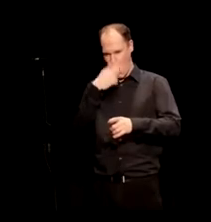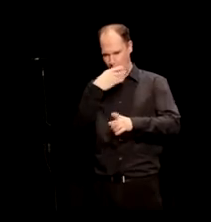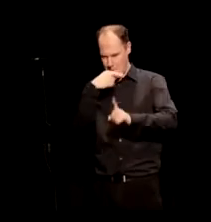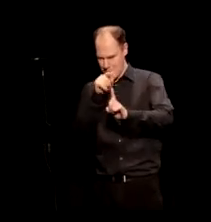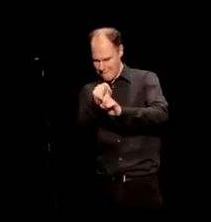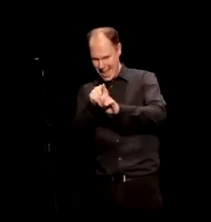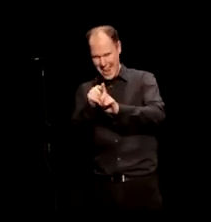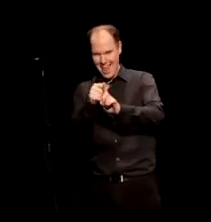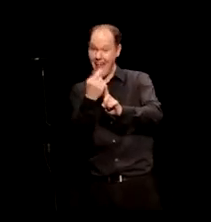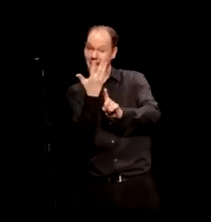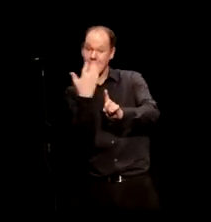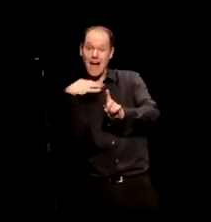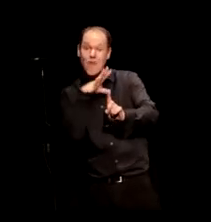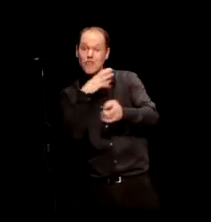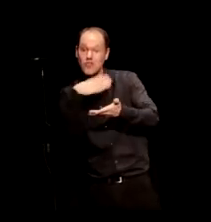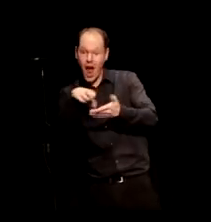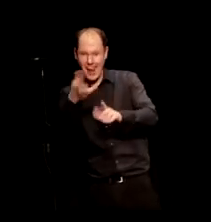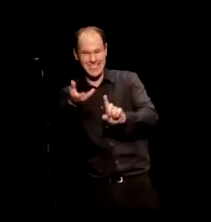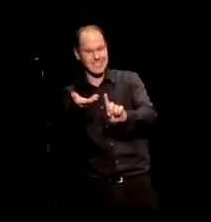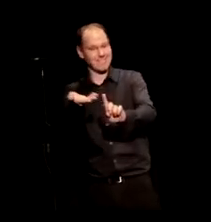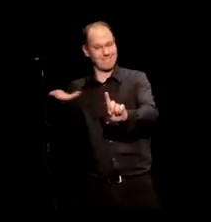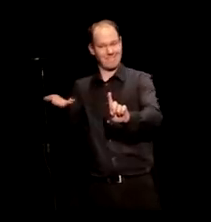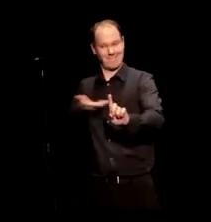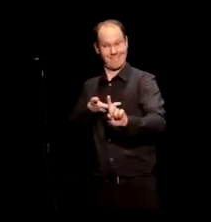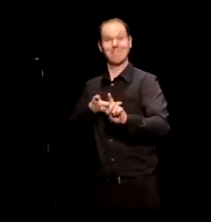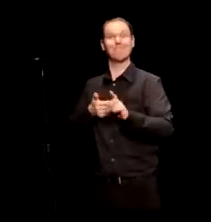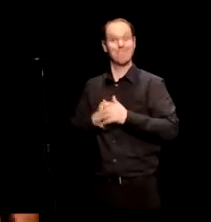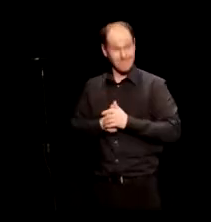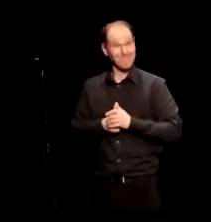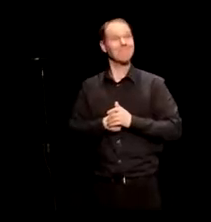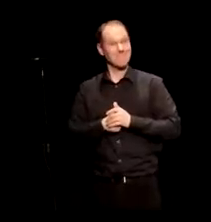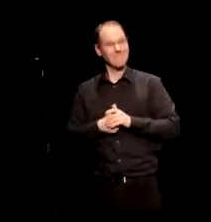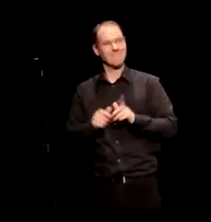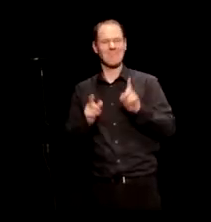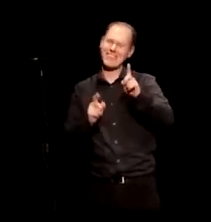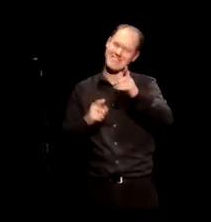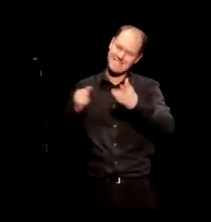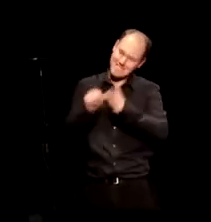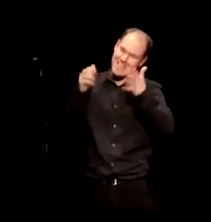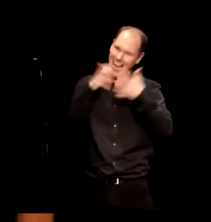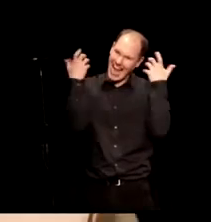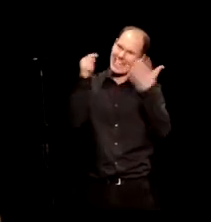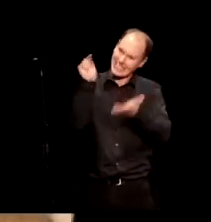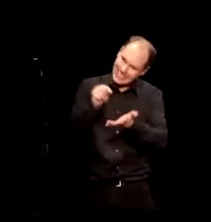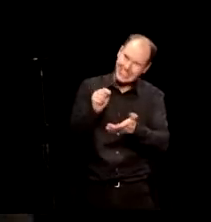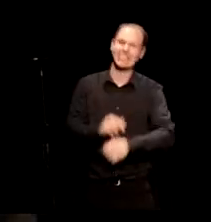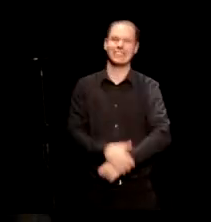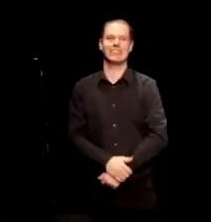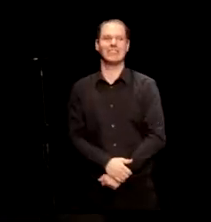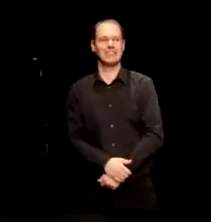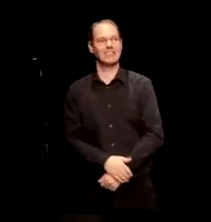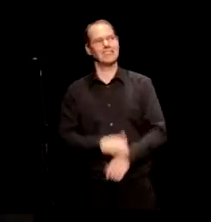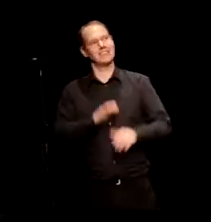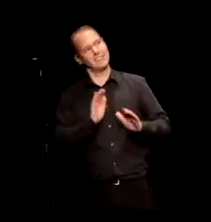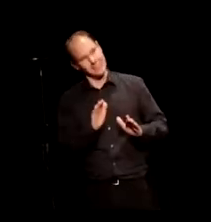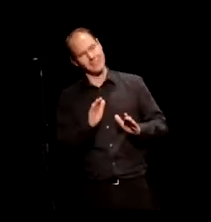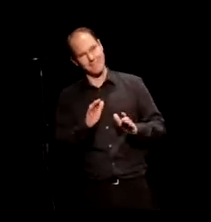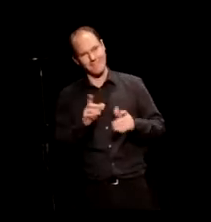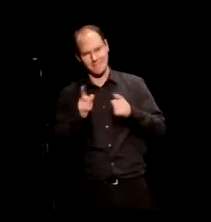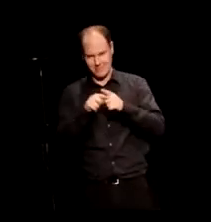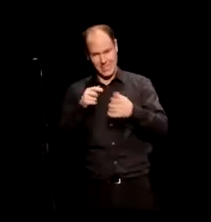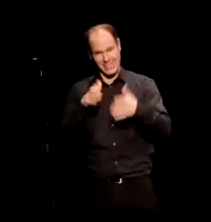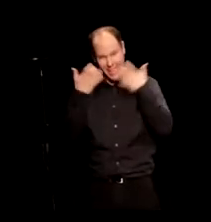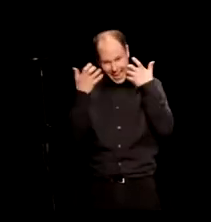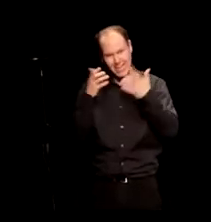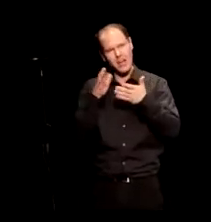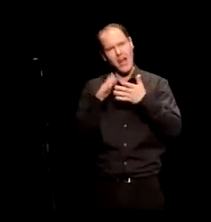that $500. If it wasn't for that cat, though. Instead of being bad